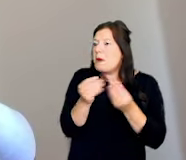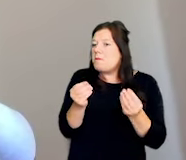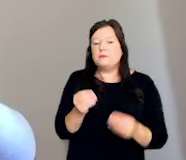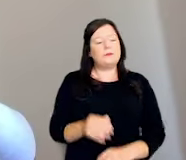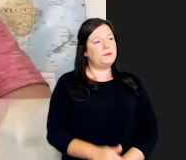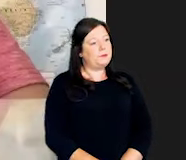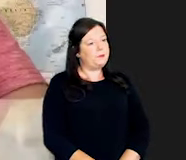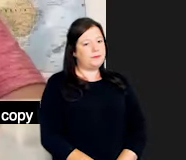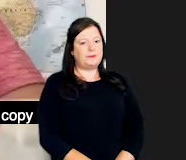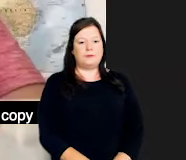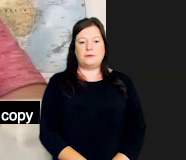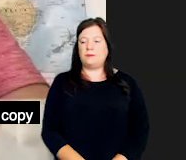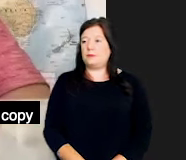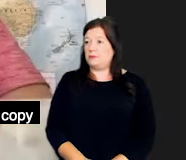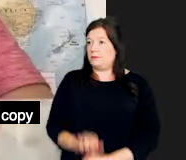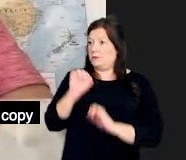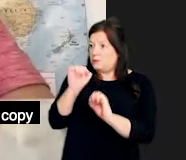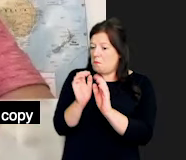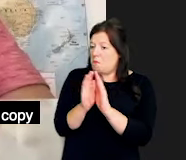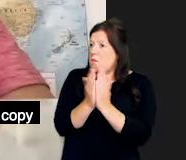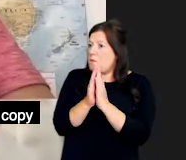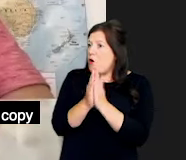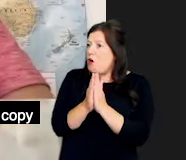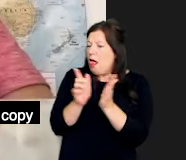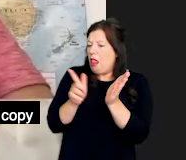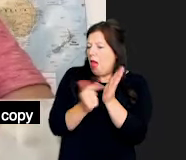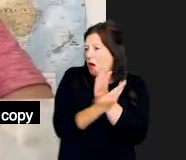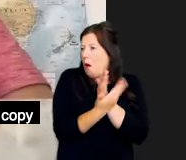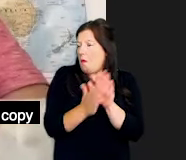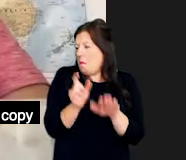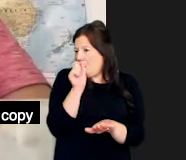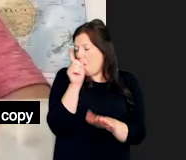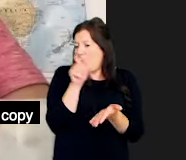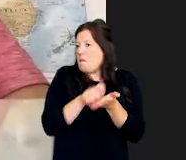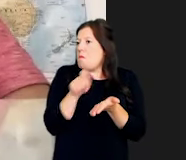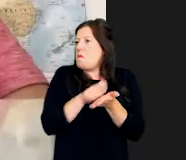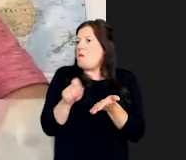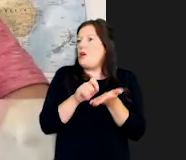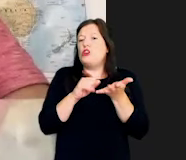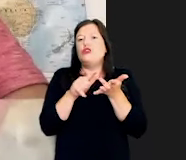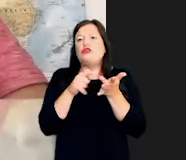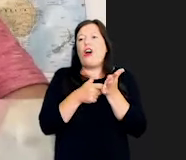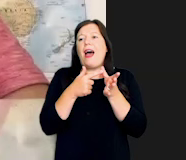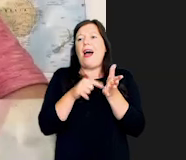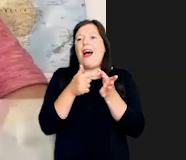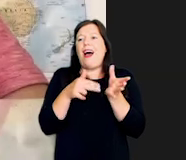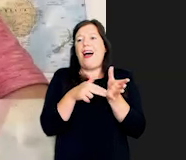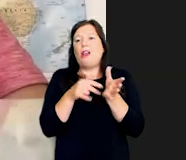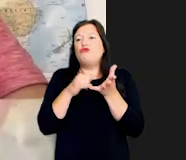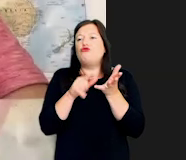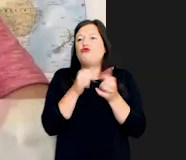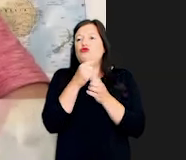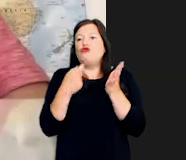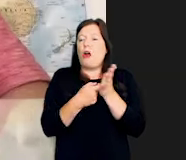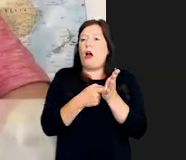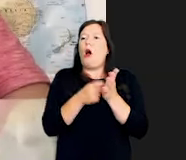No. Is it your leather-bound first edition signed copy of Alan Sugar's What You See Is What